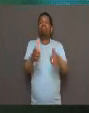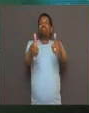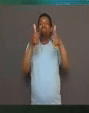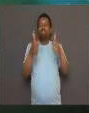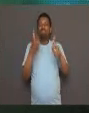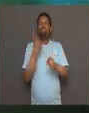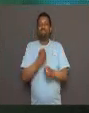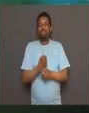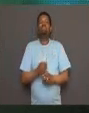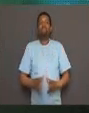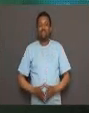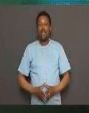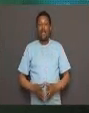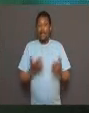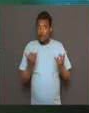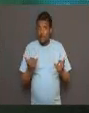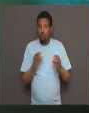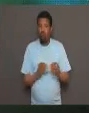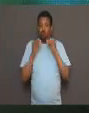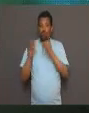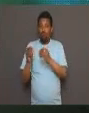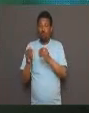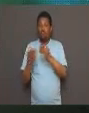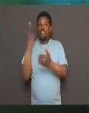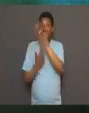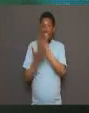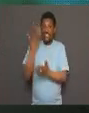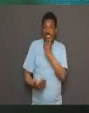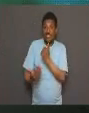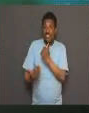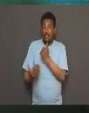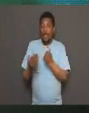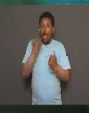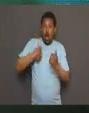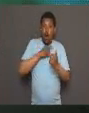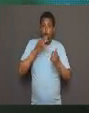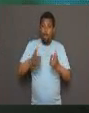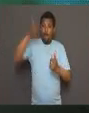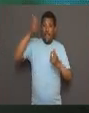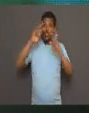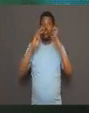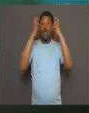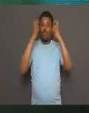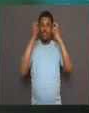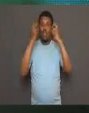done. Let us move on to discuss our main topic of the day.